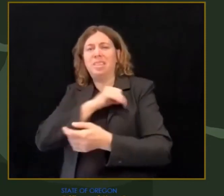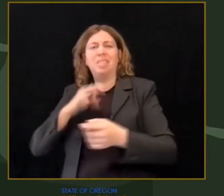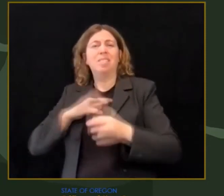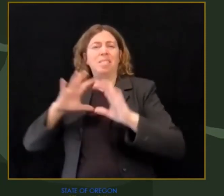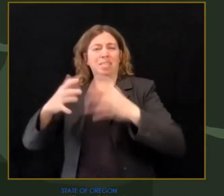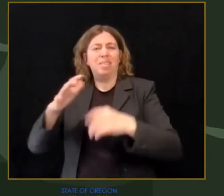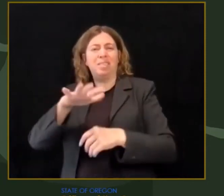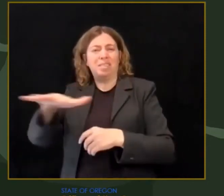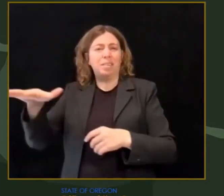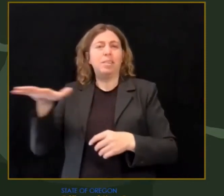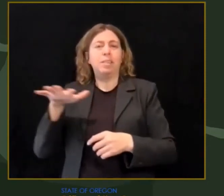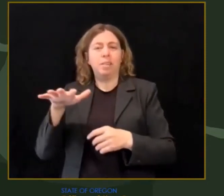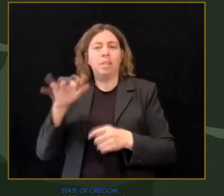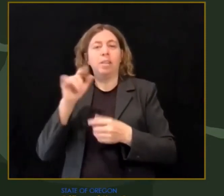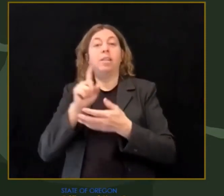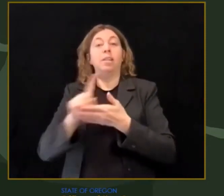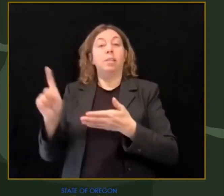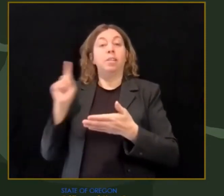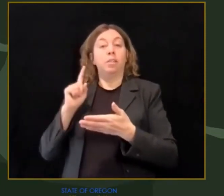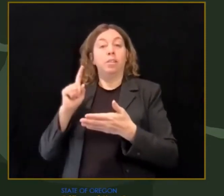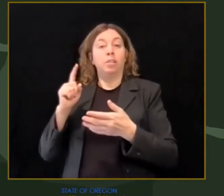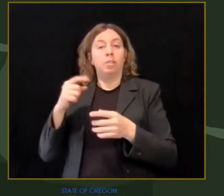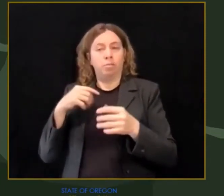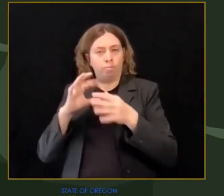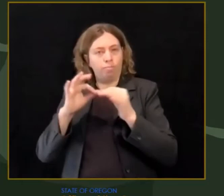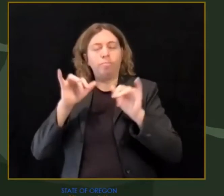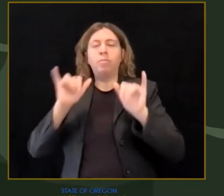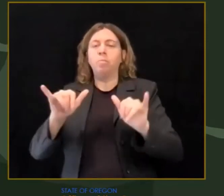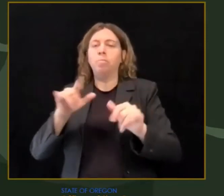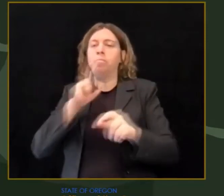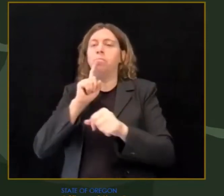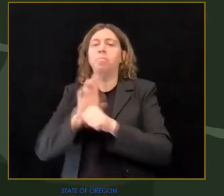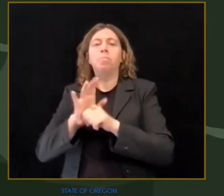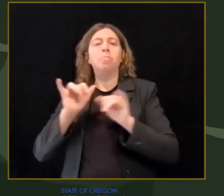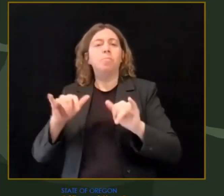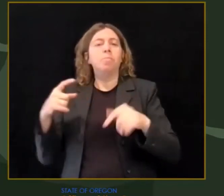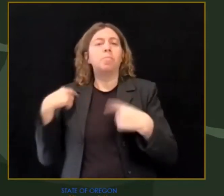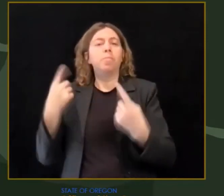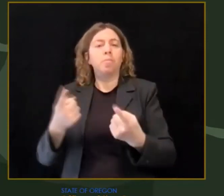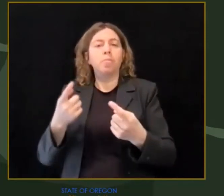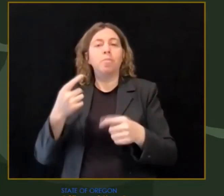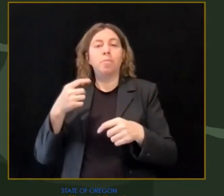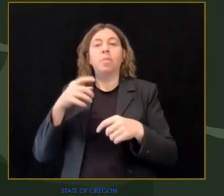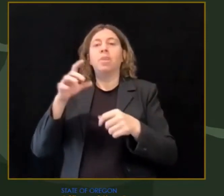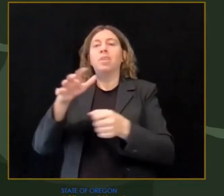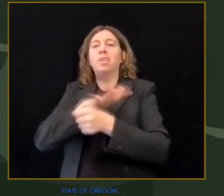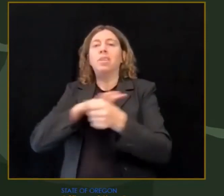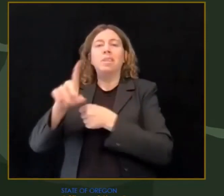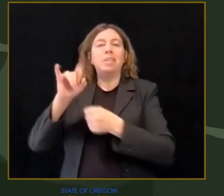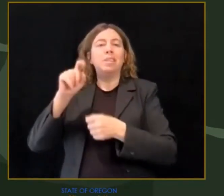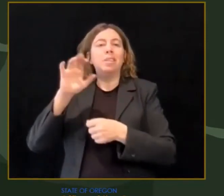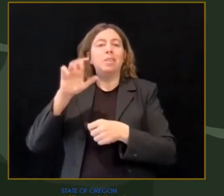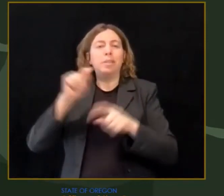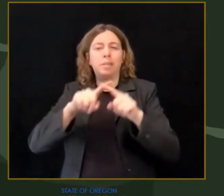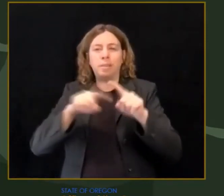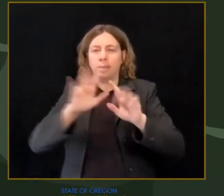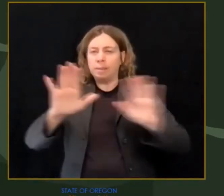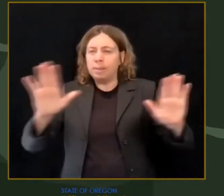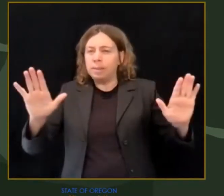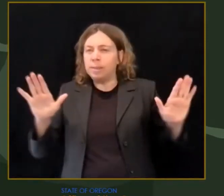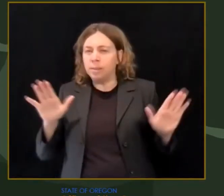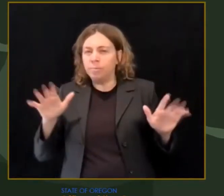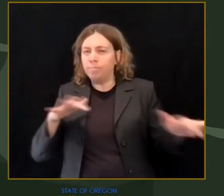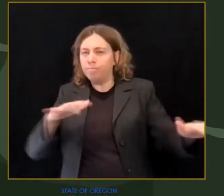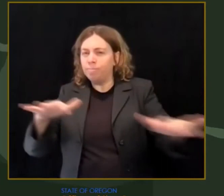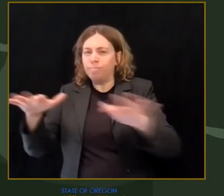quickly, district by district. This choice represents a rapid action that will have an outside